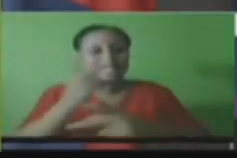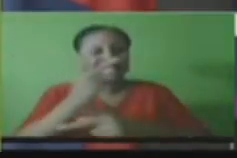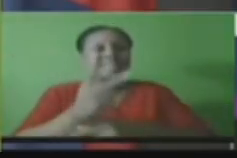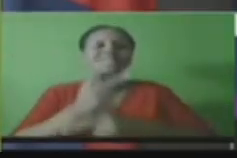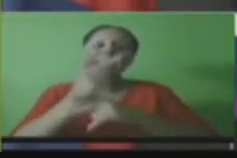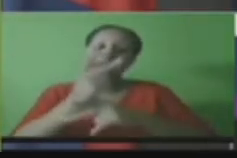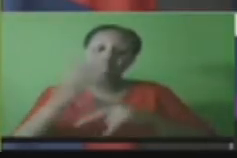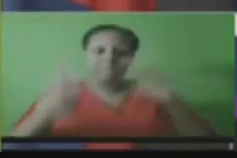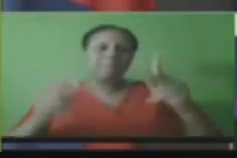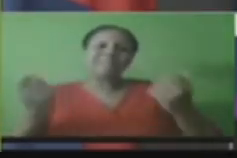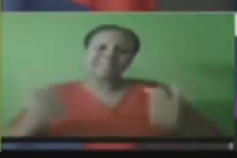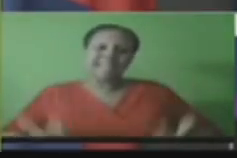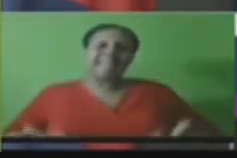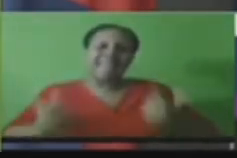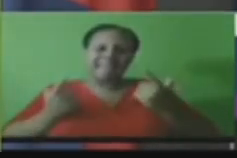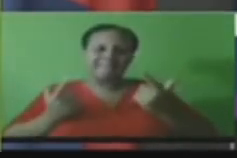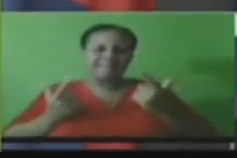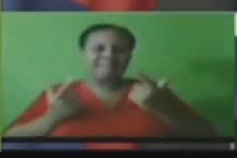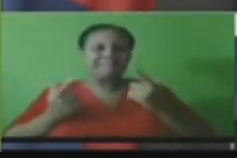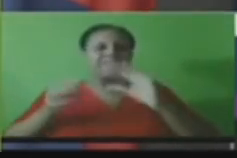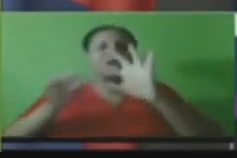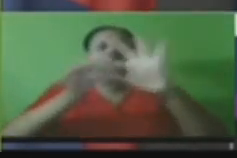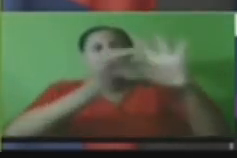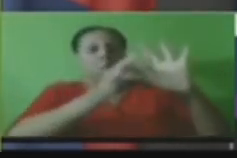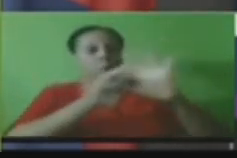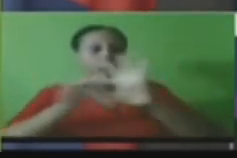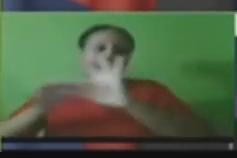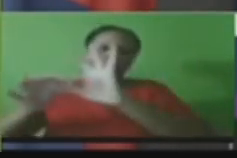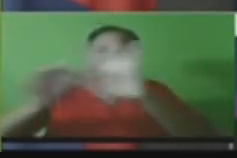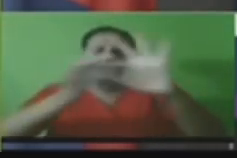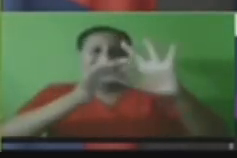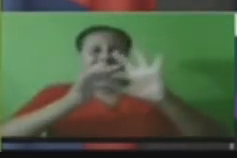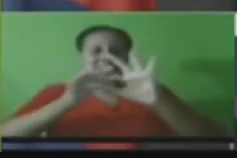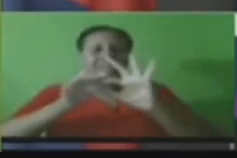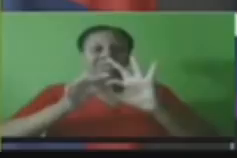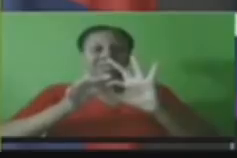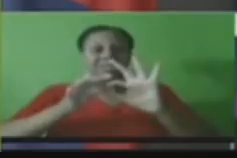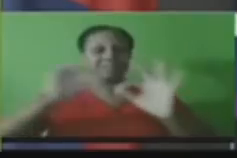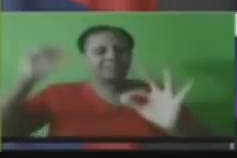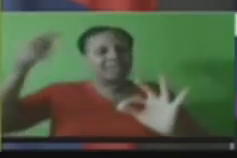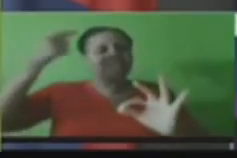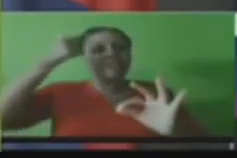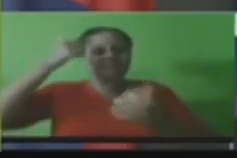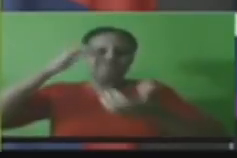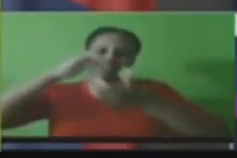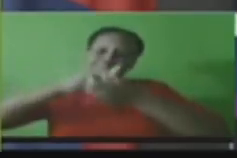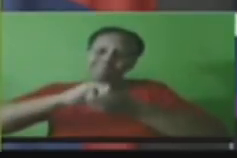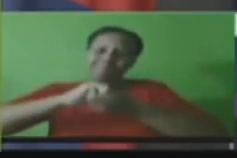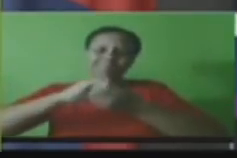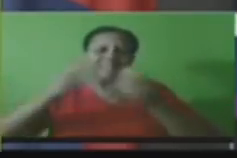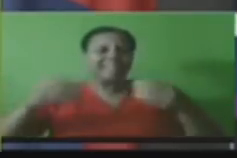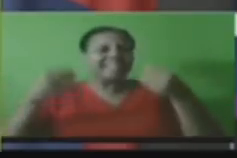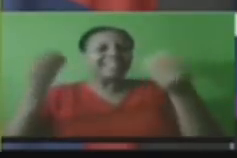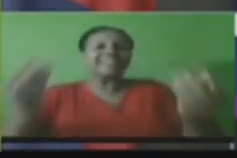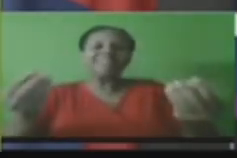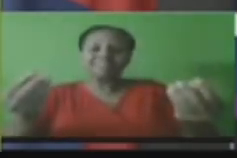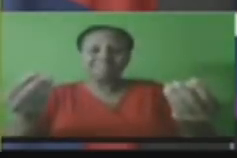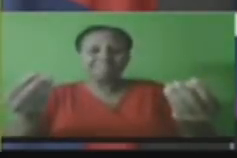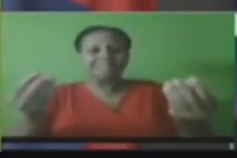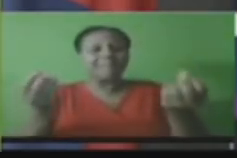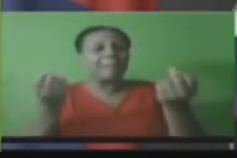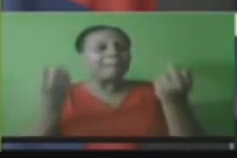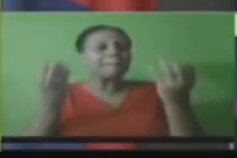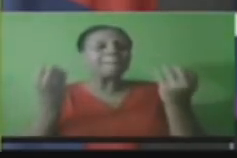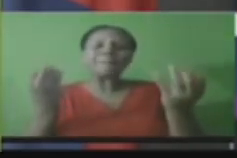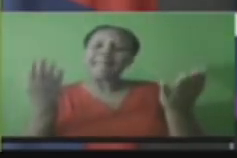largest employer of labor in this country. The government provides a huge panoply of services, and that's where